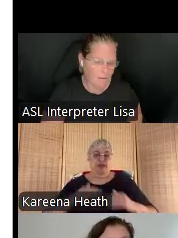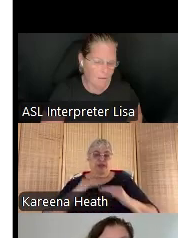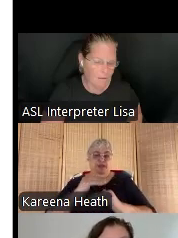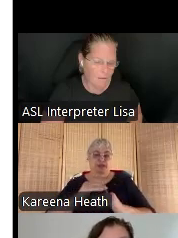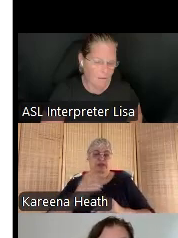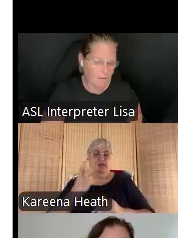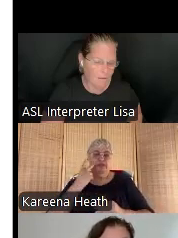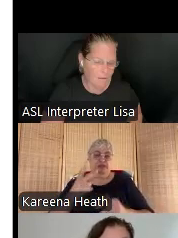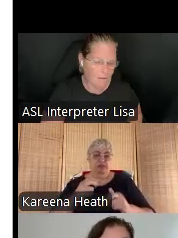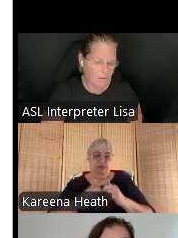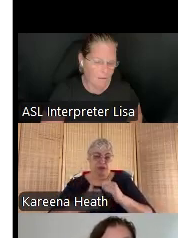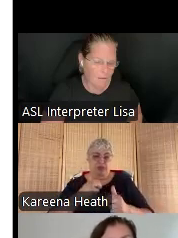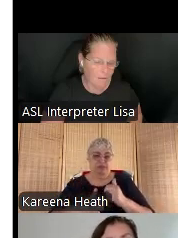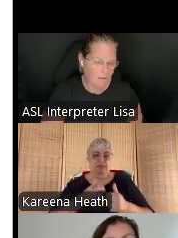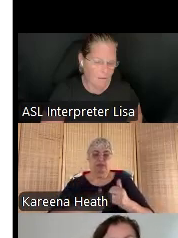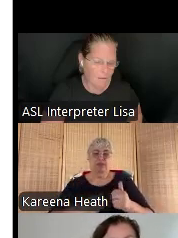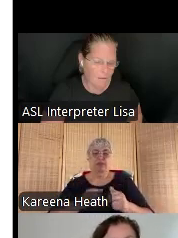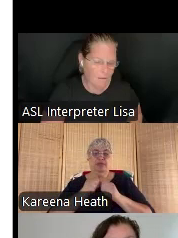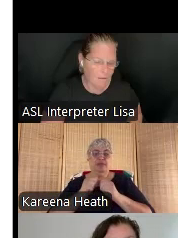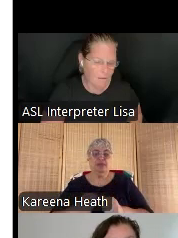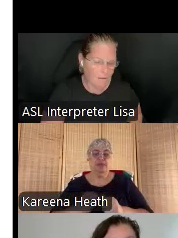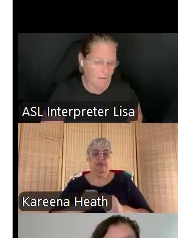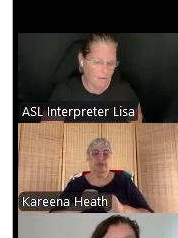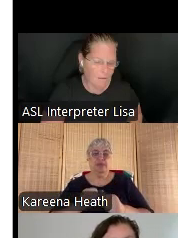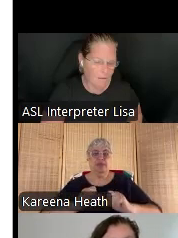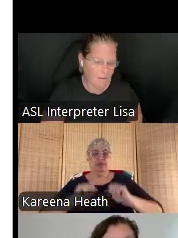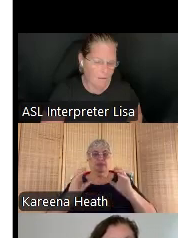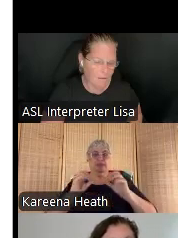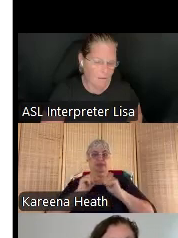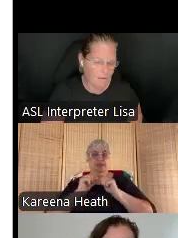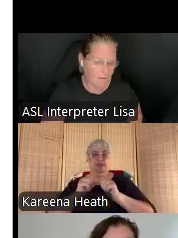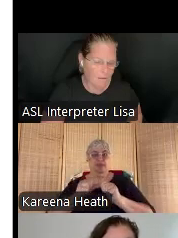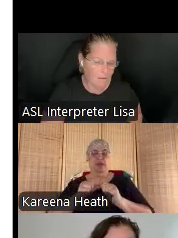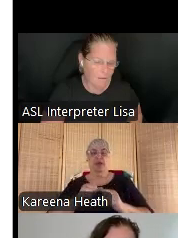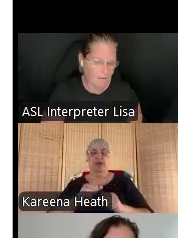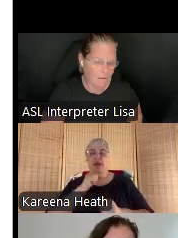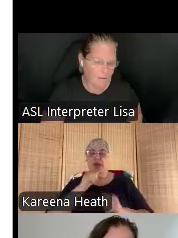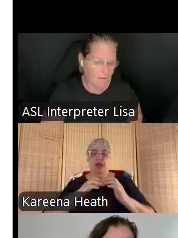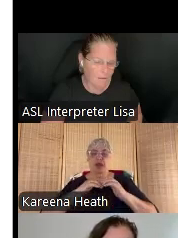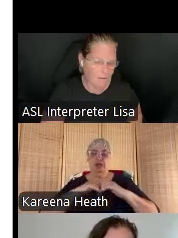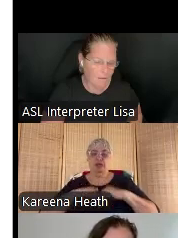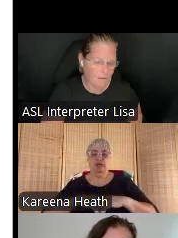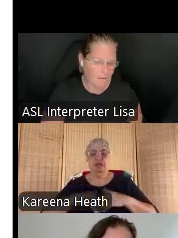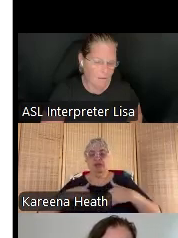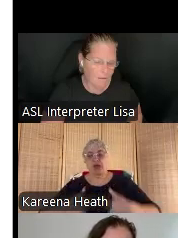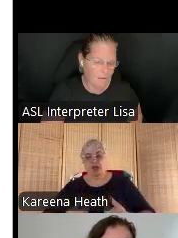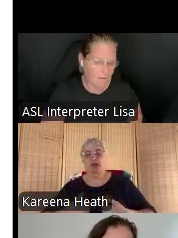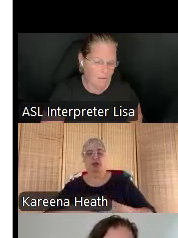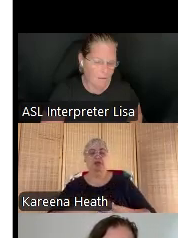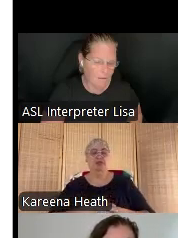visual problems, maintaining stamina. So I would just recommend that you take a look at the